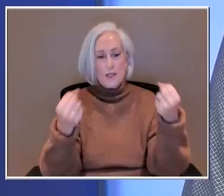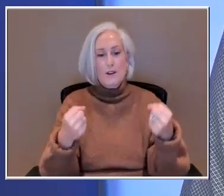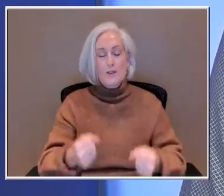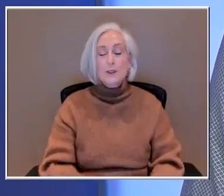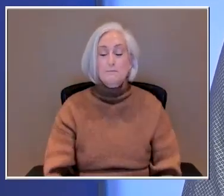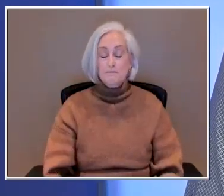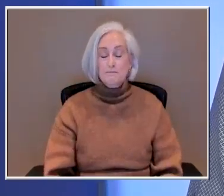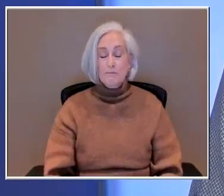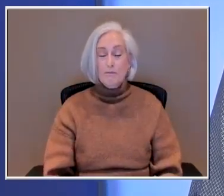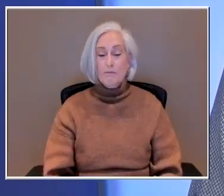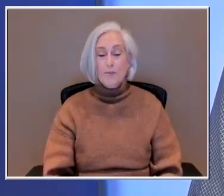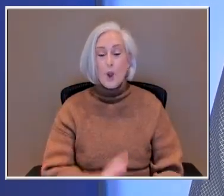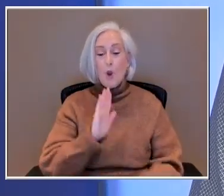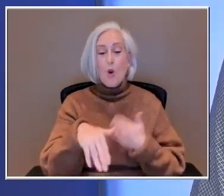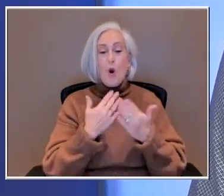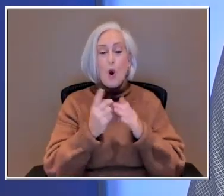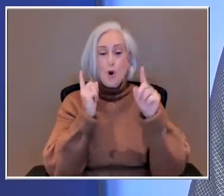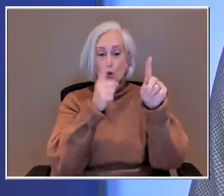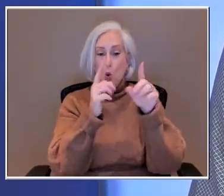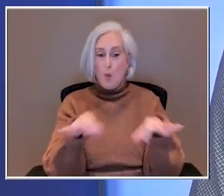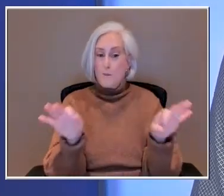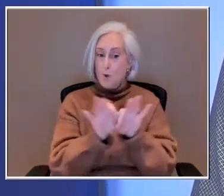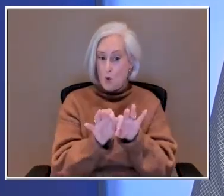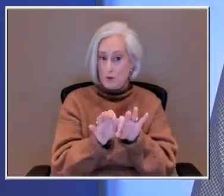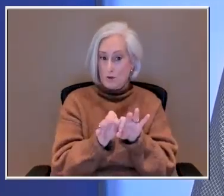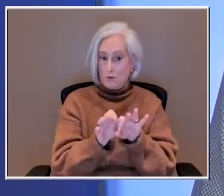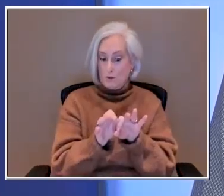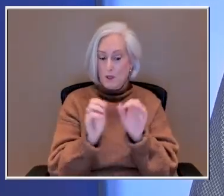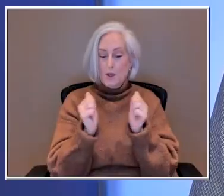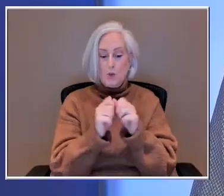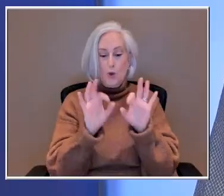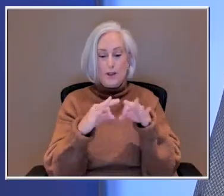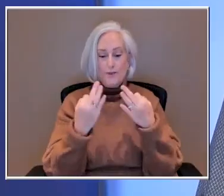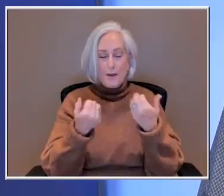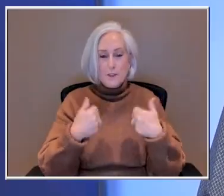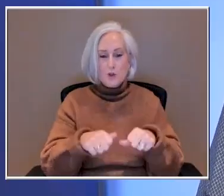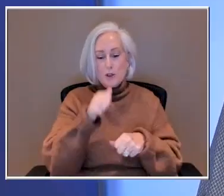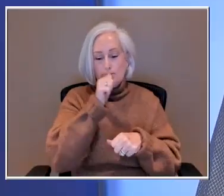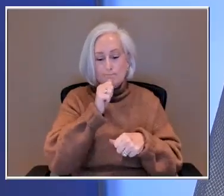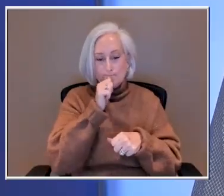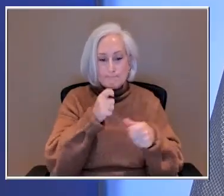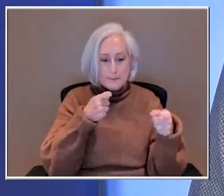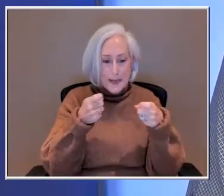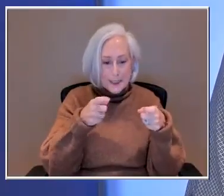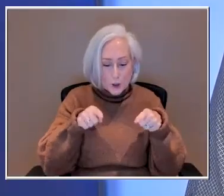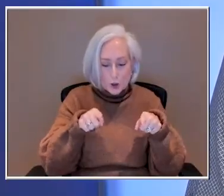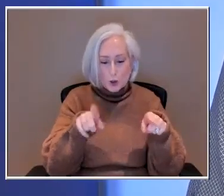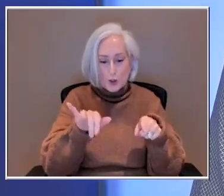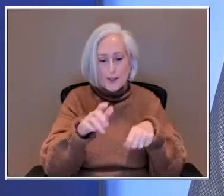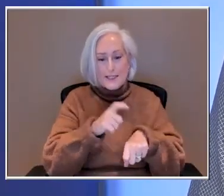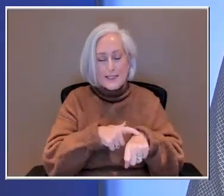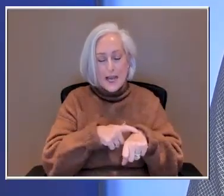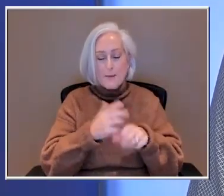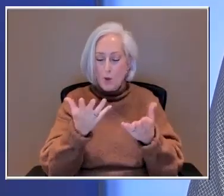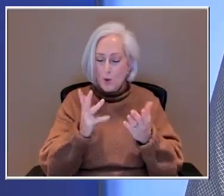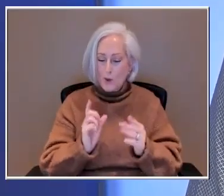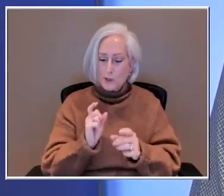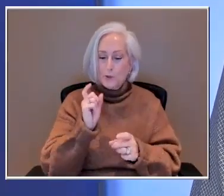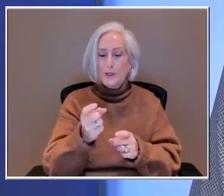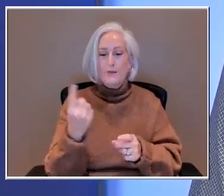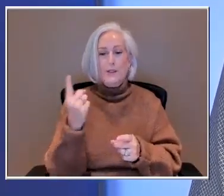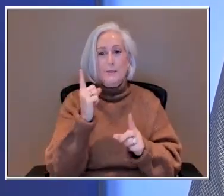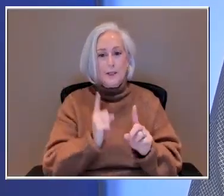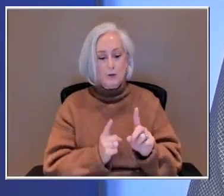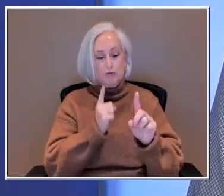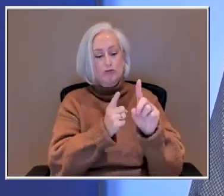important and golden. You know, with families coping at this time, we want to continue to give them something to aim for. So really